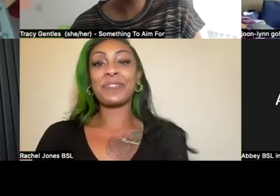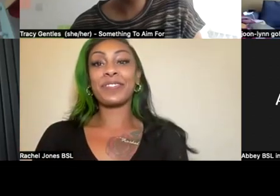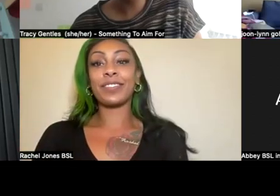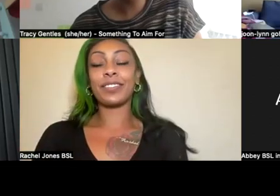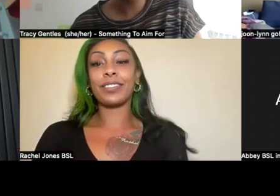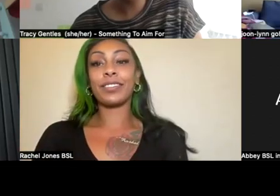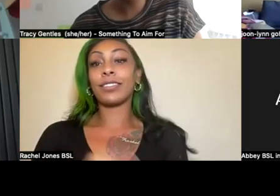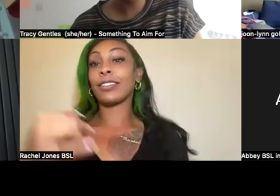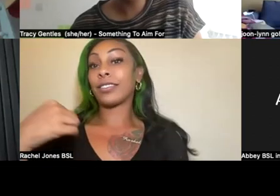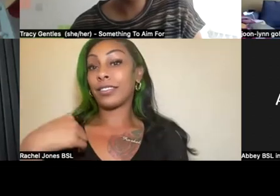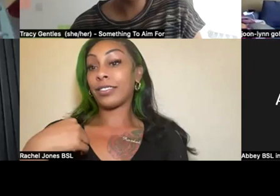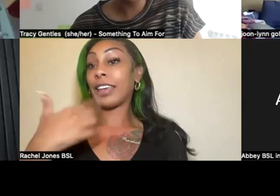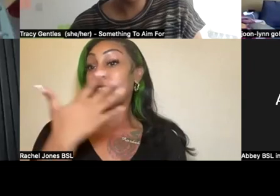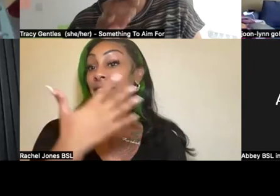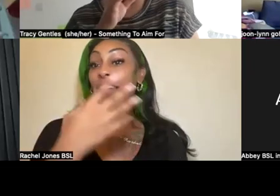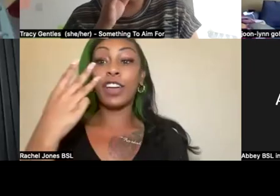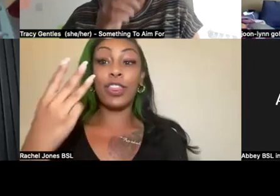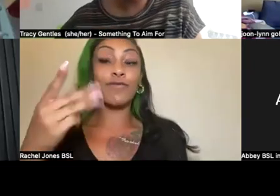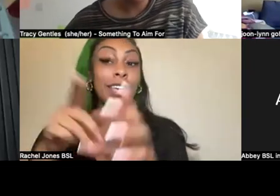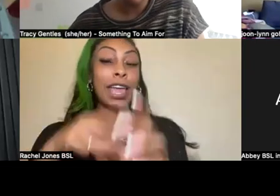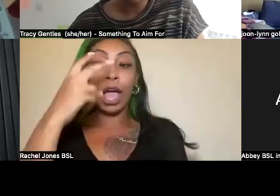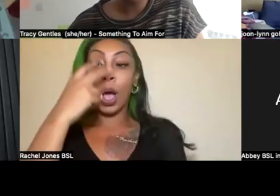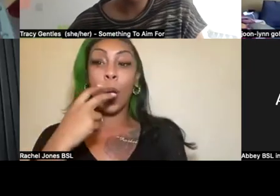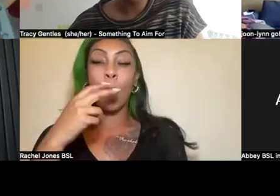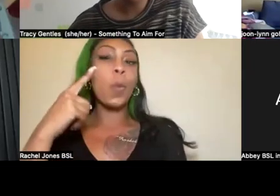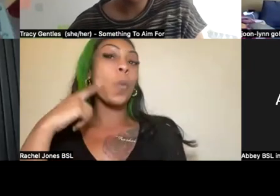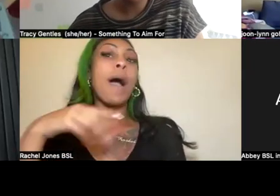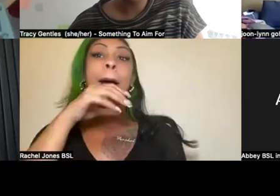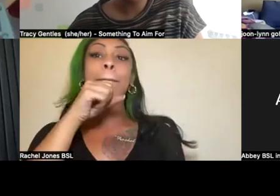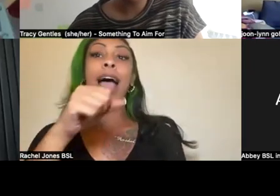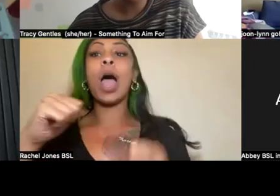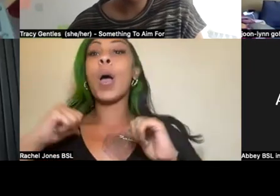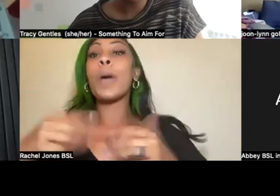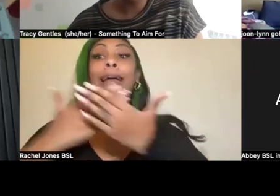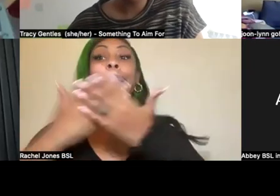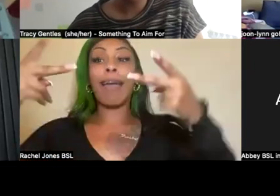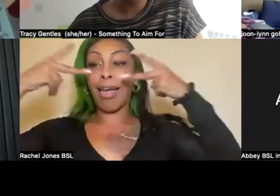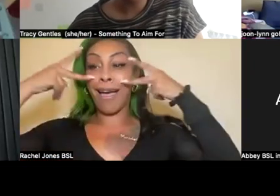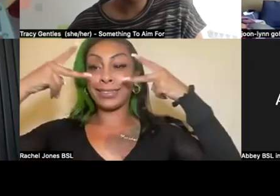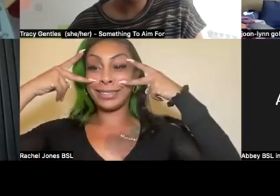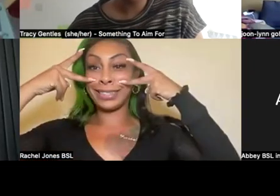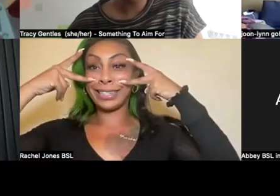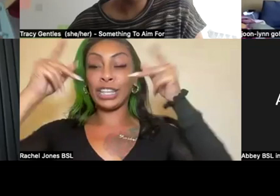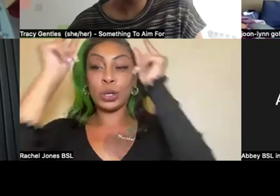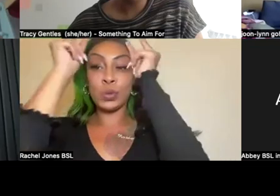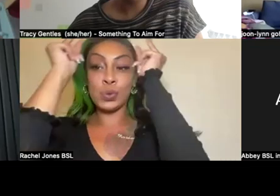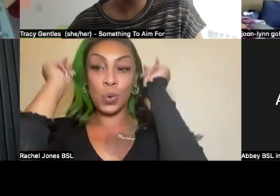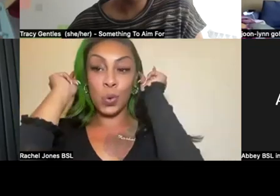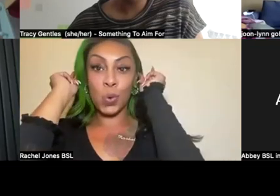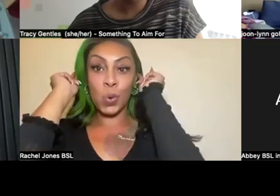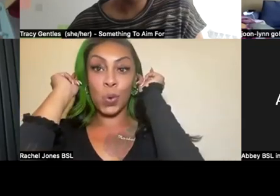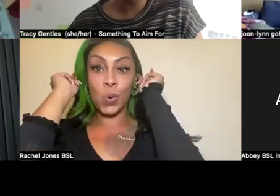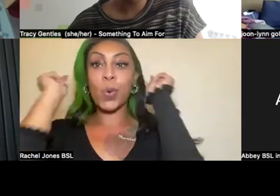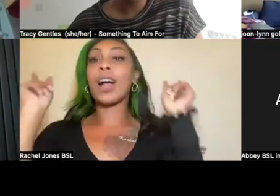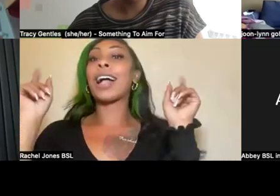I'm a 53-year-old white man. I'm wearing clear glasses, I have short hair, and